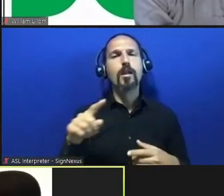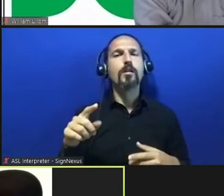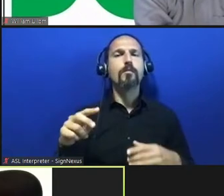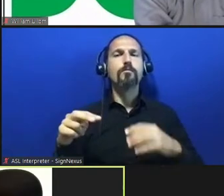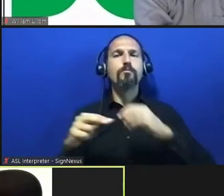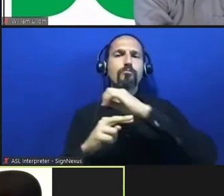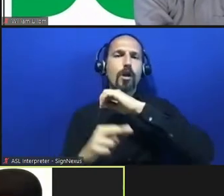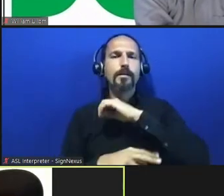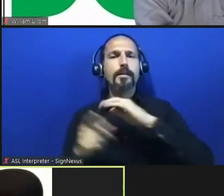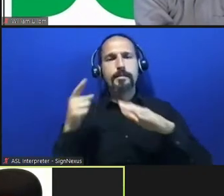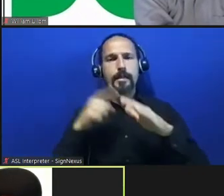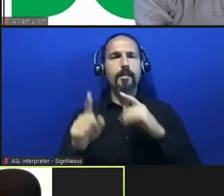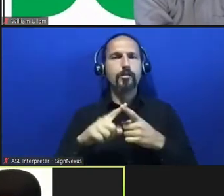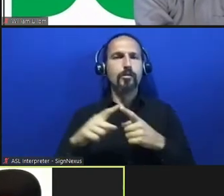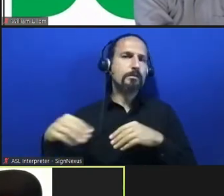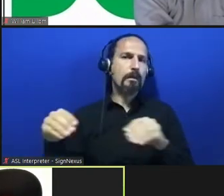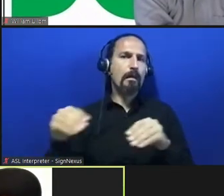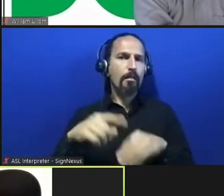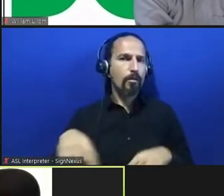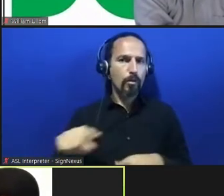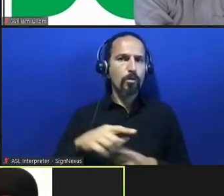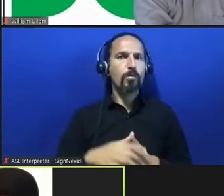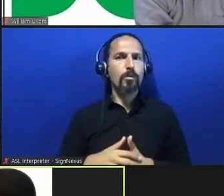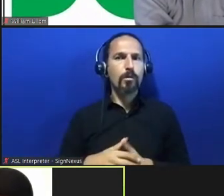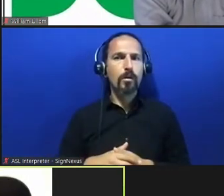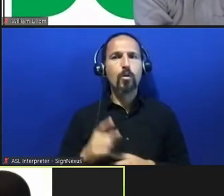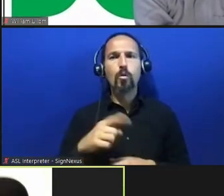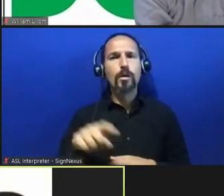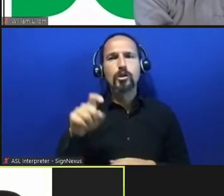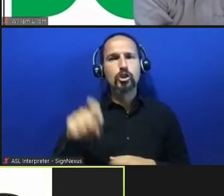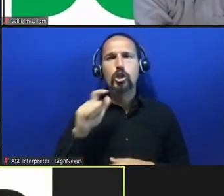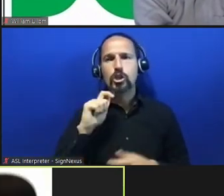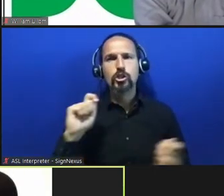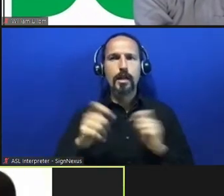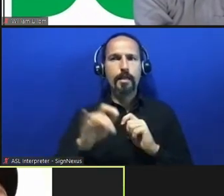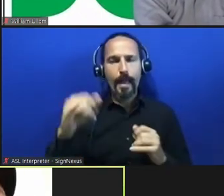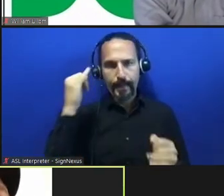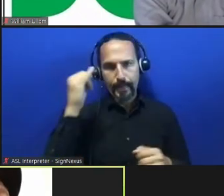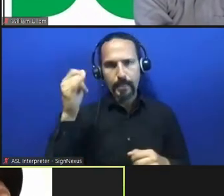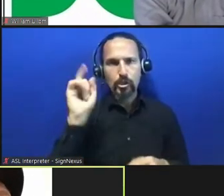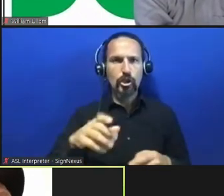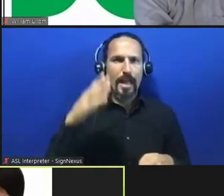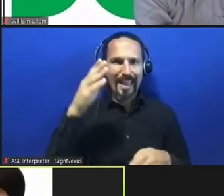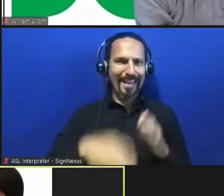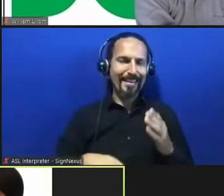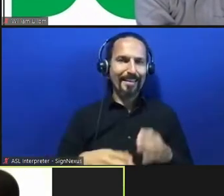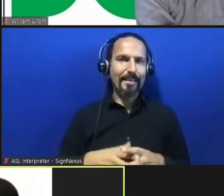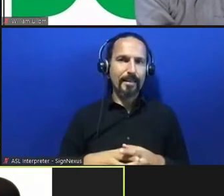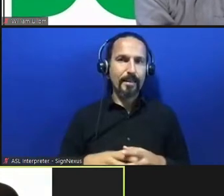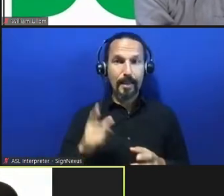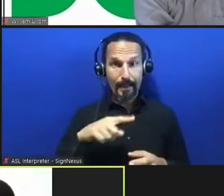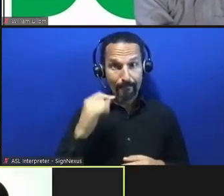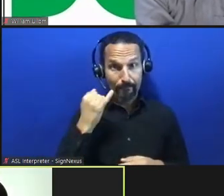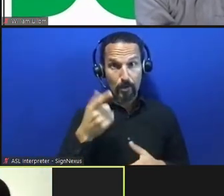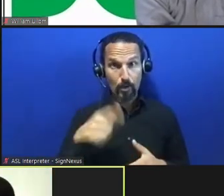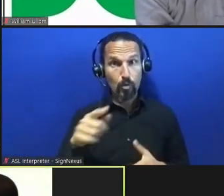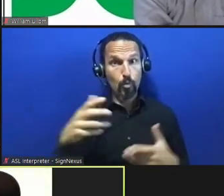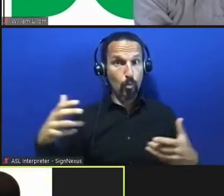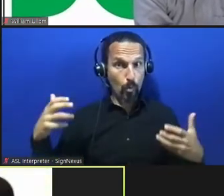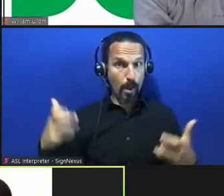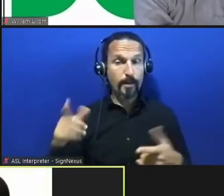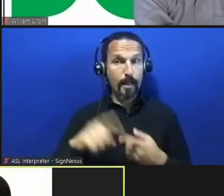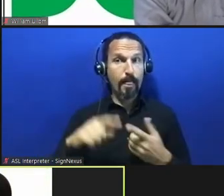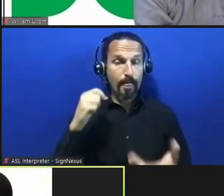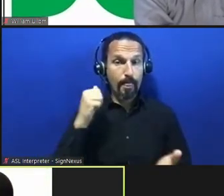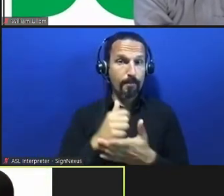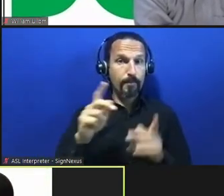tunnels to sell you on that we should not amend this idea we should just end it already if you really want to help